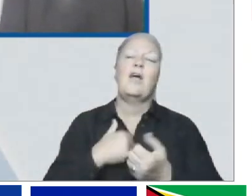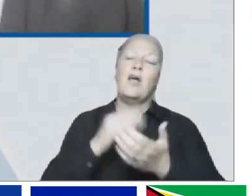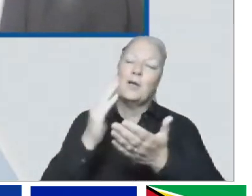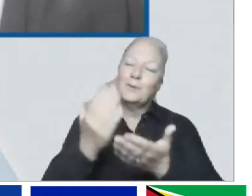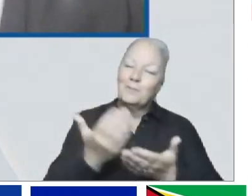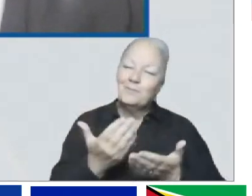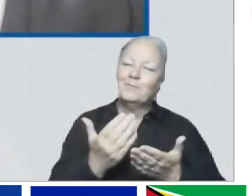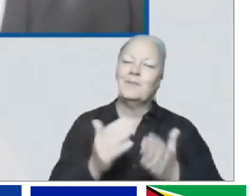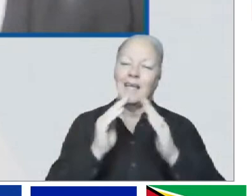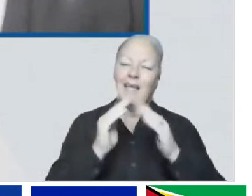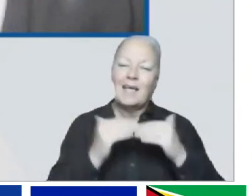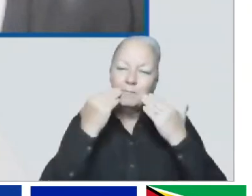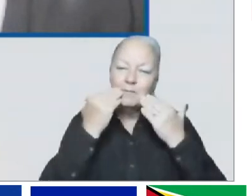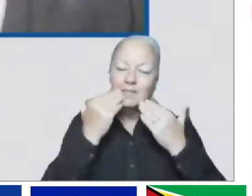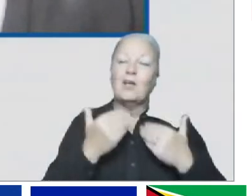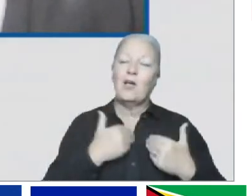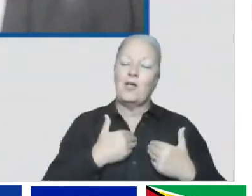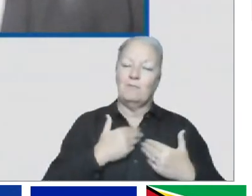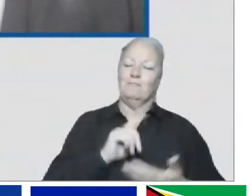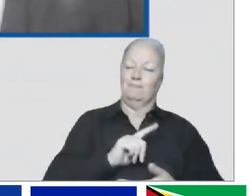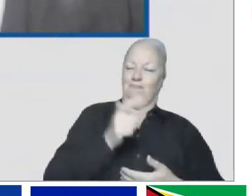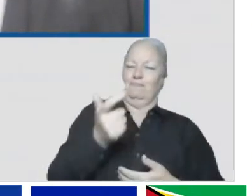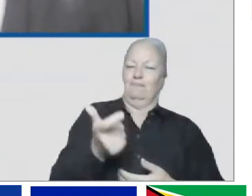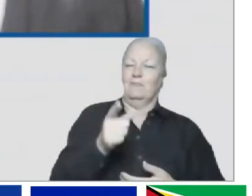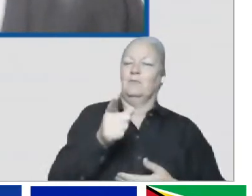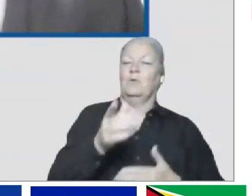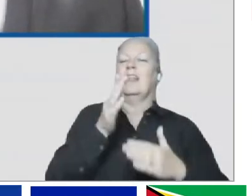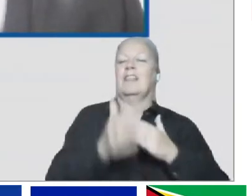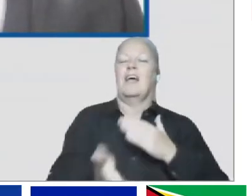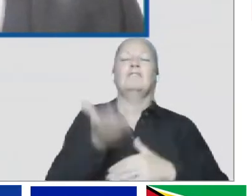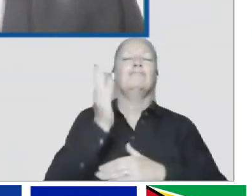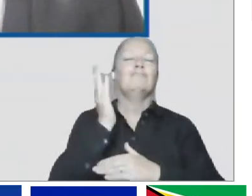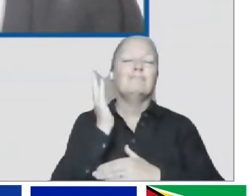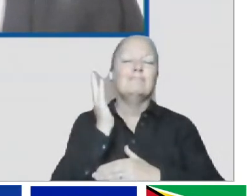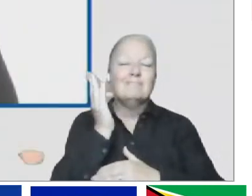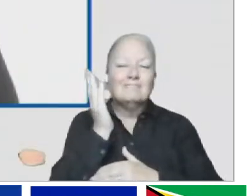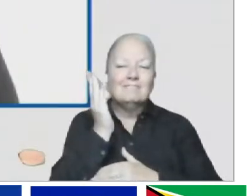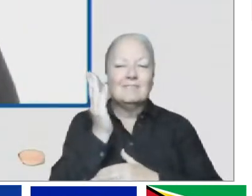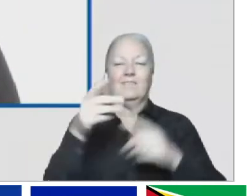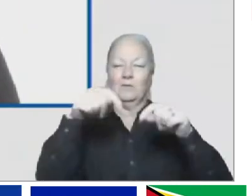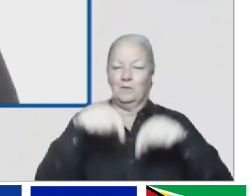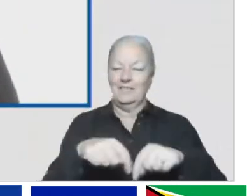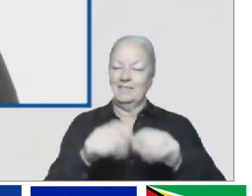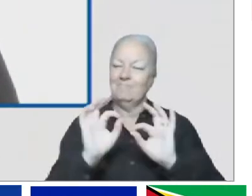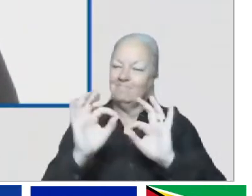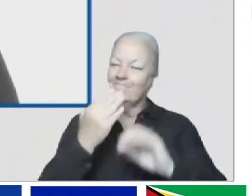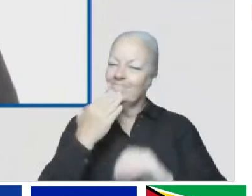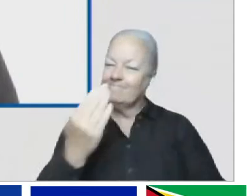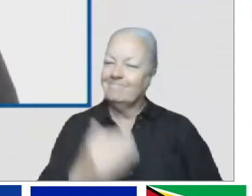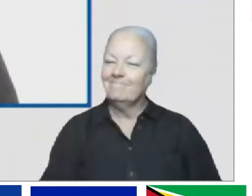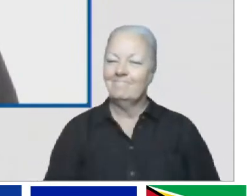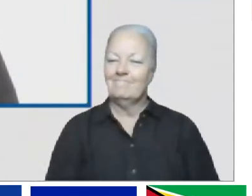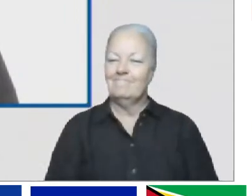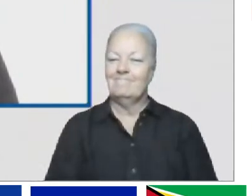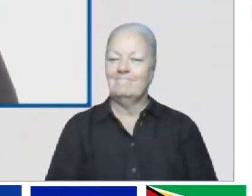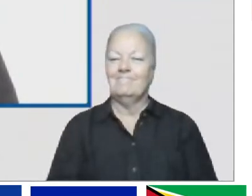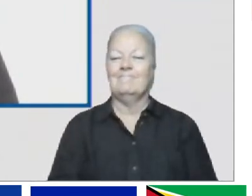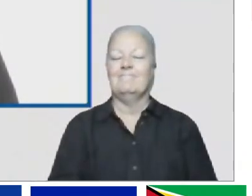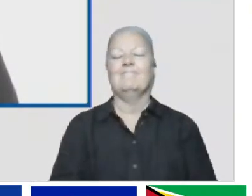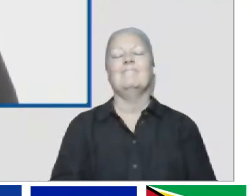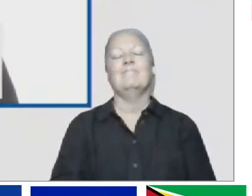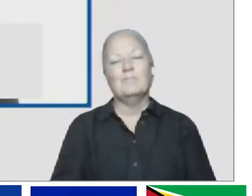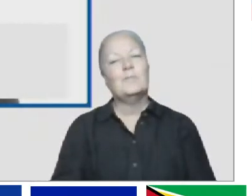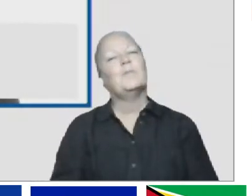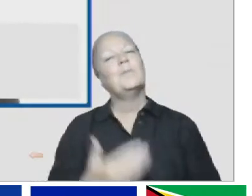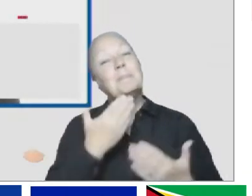for the last intervention of this segment of our discussion. Thank you very much, Alan. And let me say thank you just